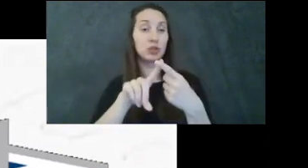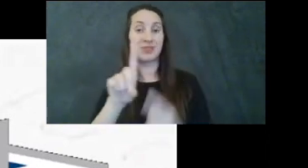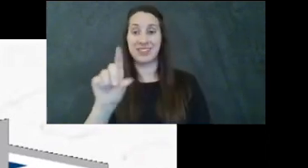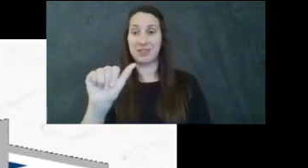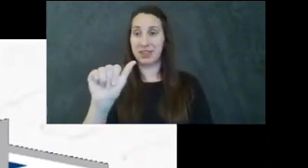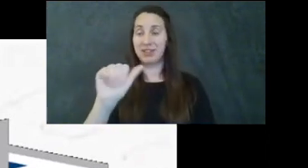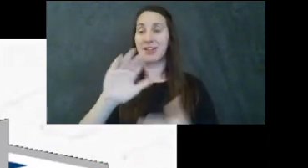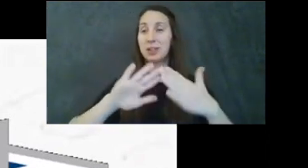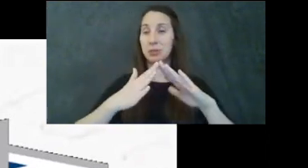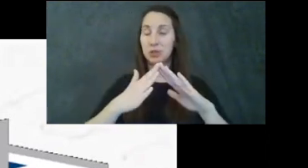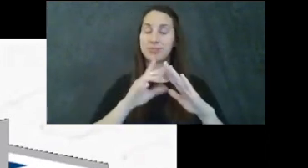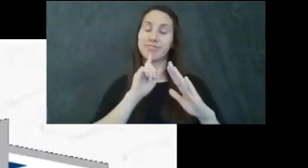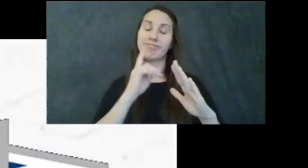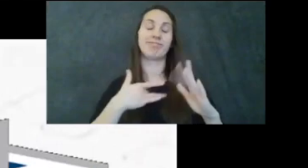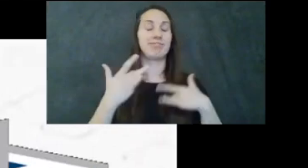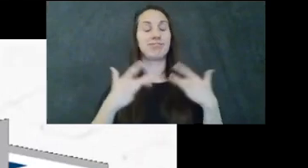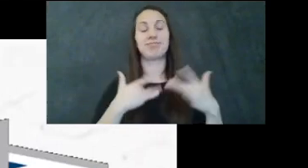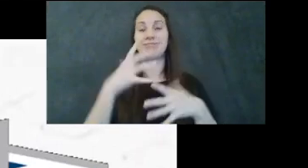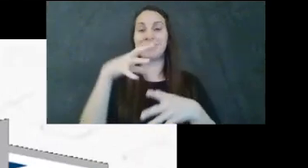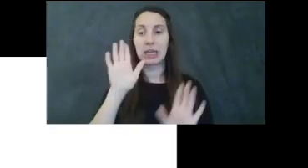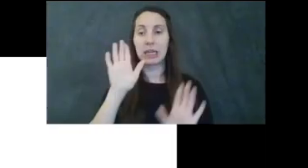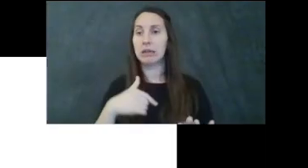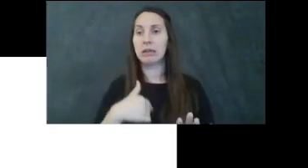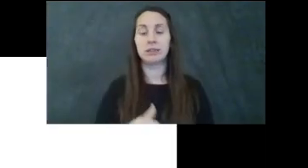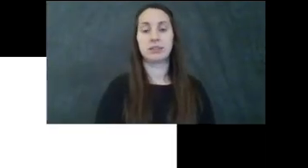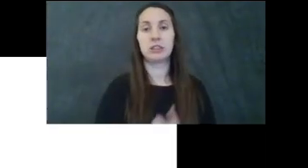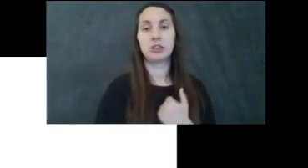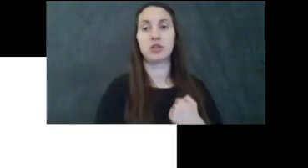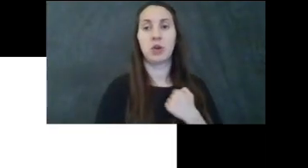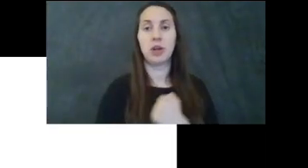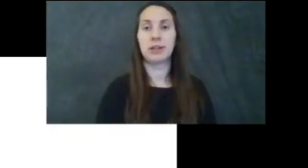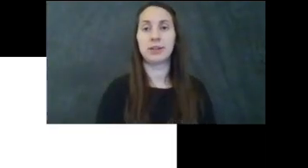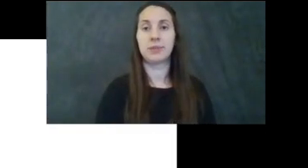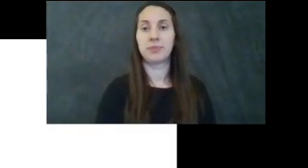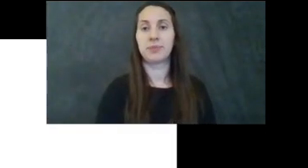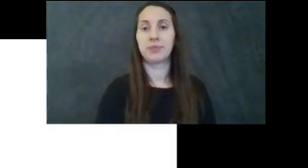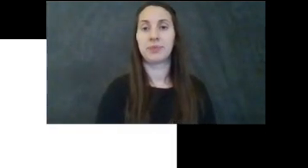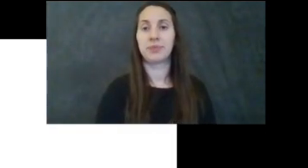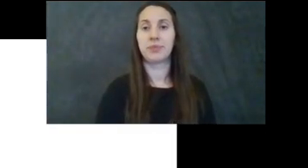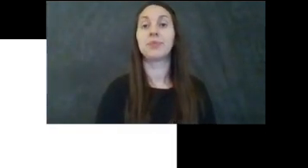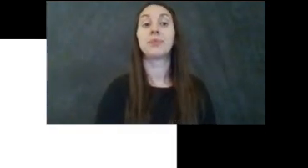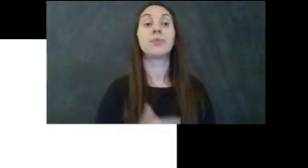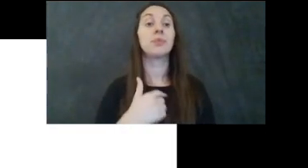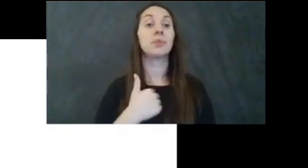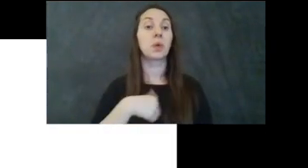And we're very excited to be part of that work. But what we're going to be showing you is